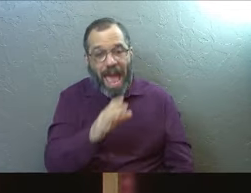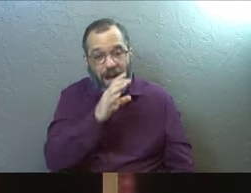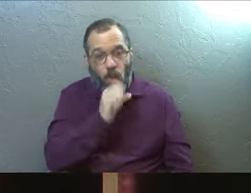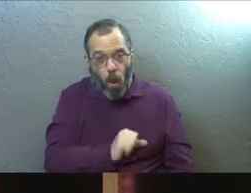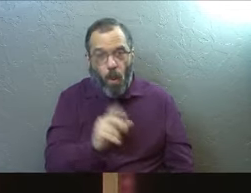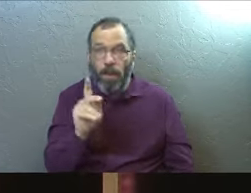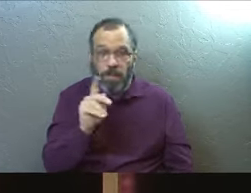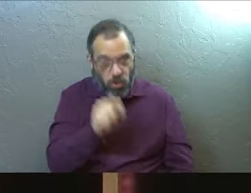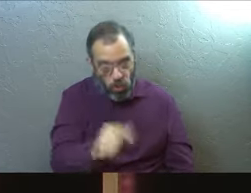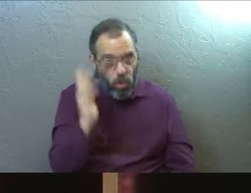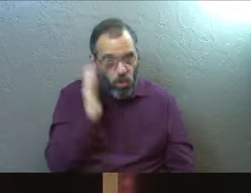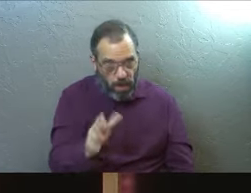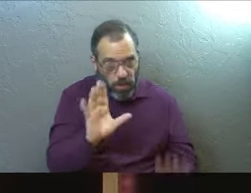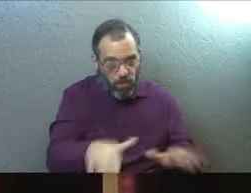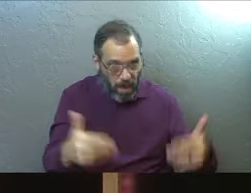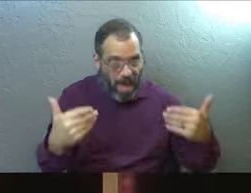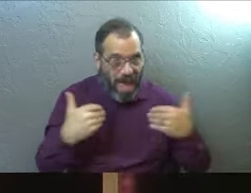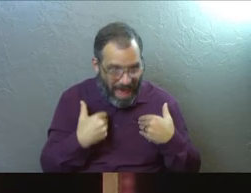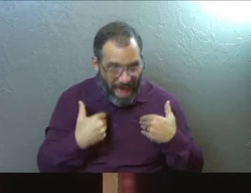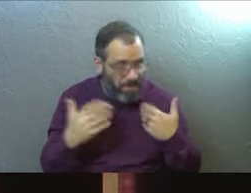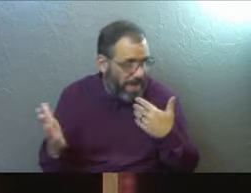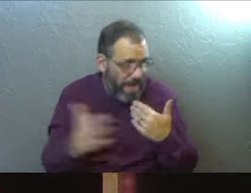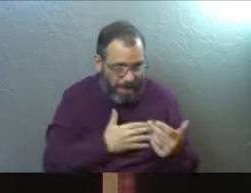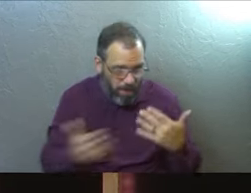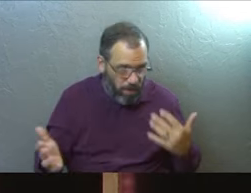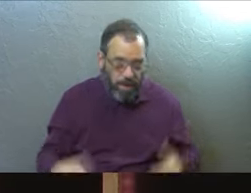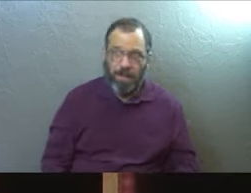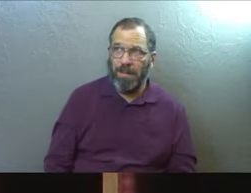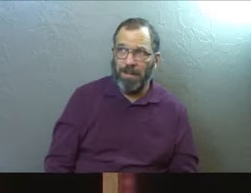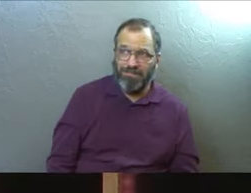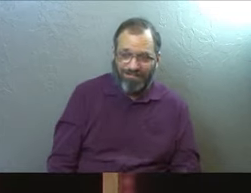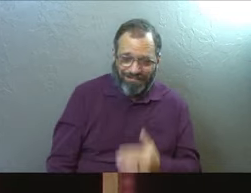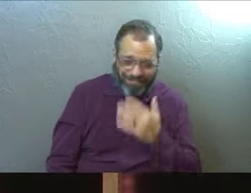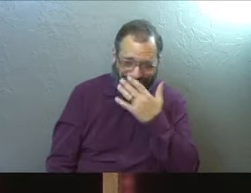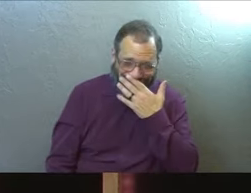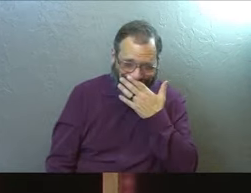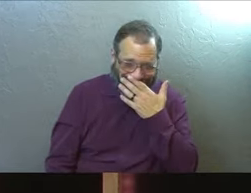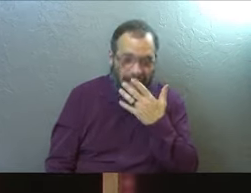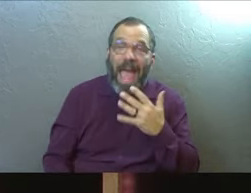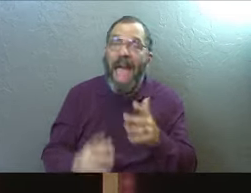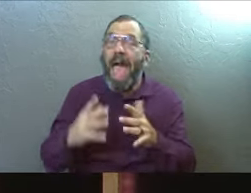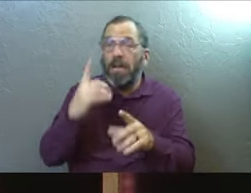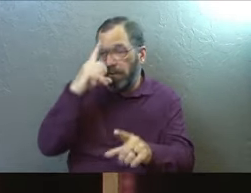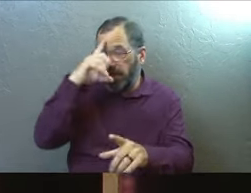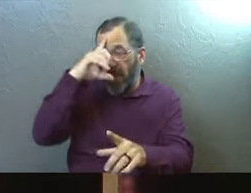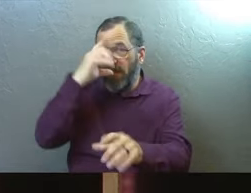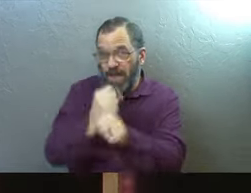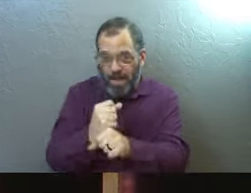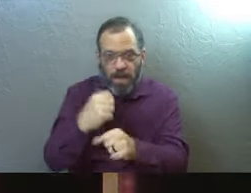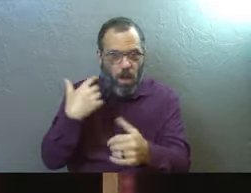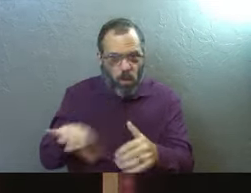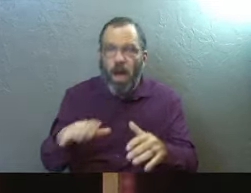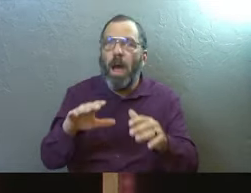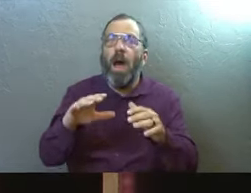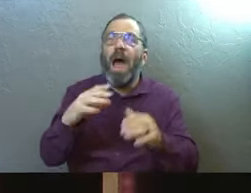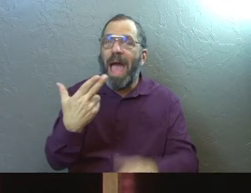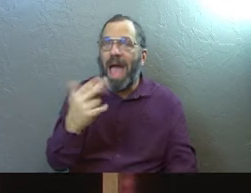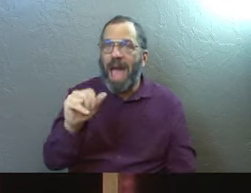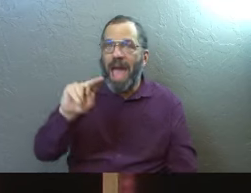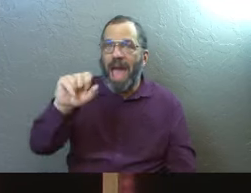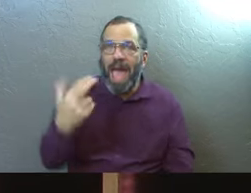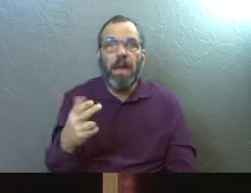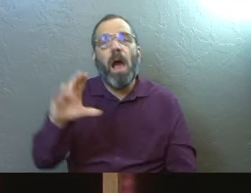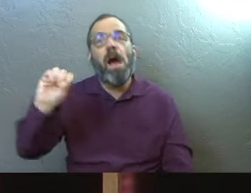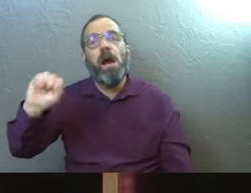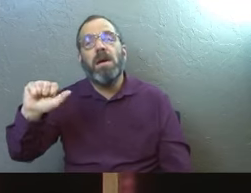older people, you're going to have a child anyway. And they had to believe that and walk in faith. And it was this massive thing. Hannah,